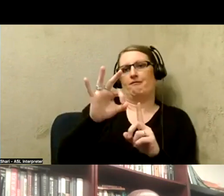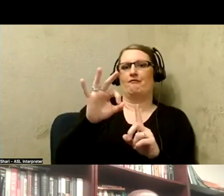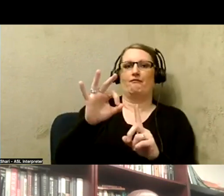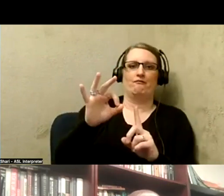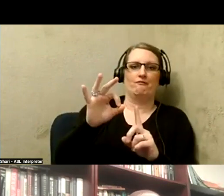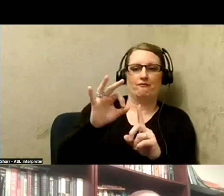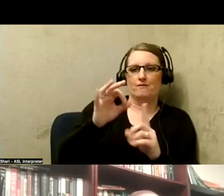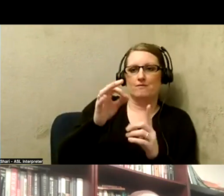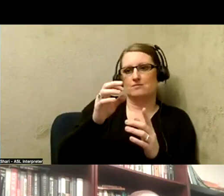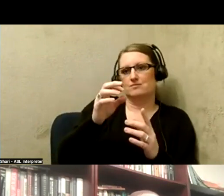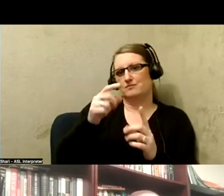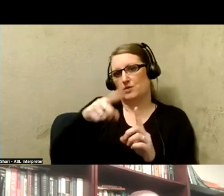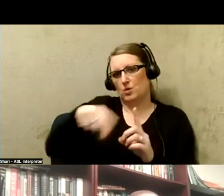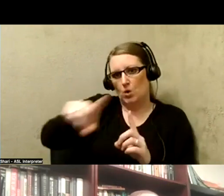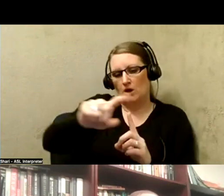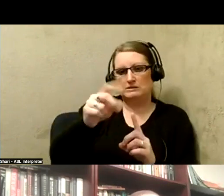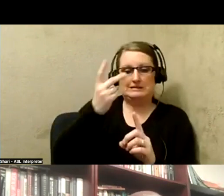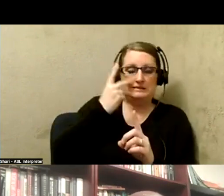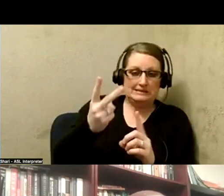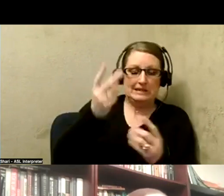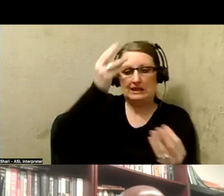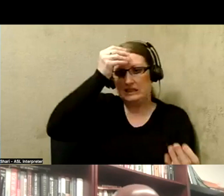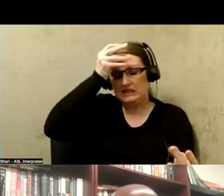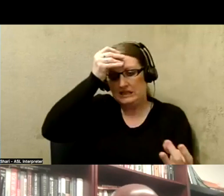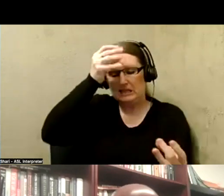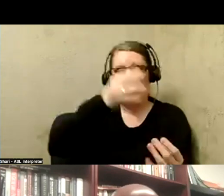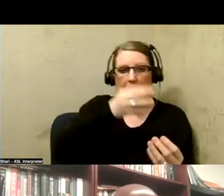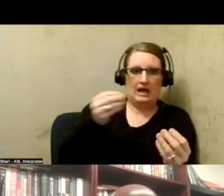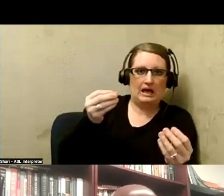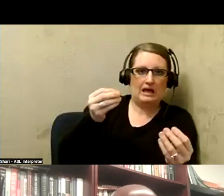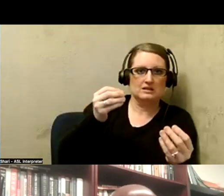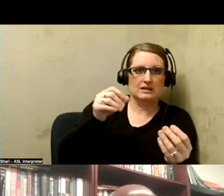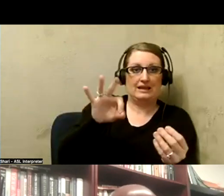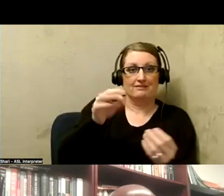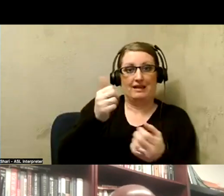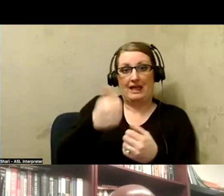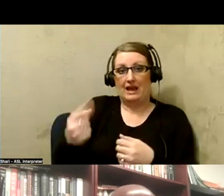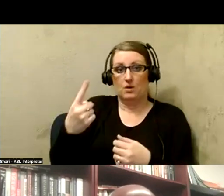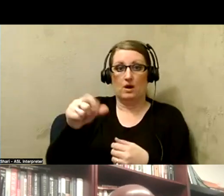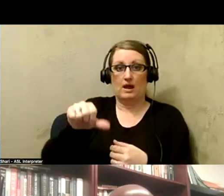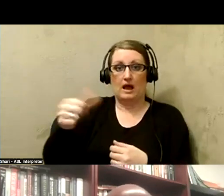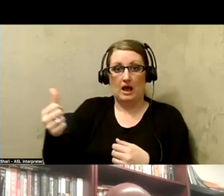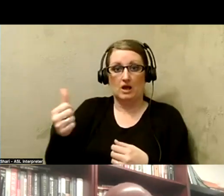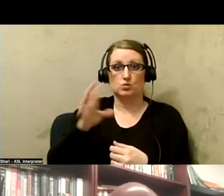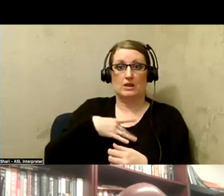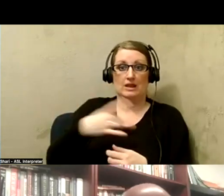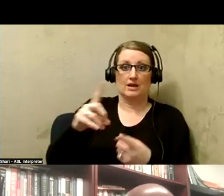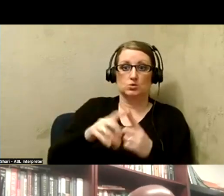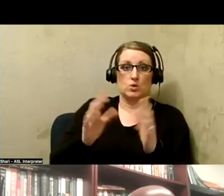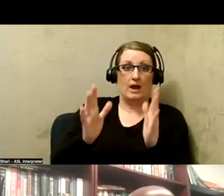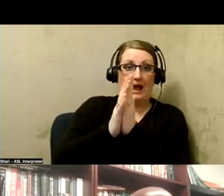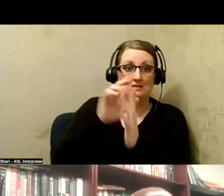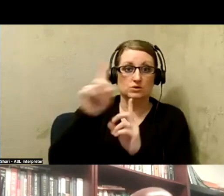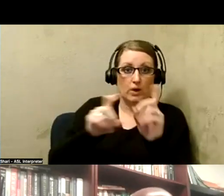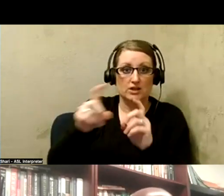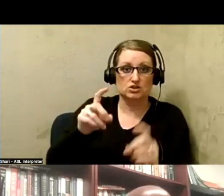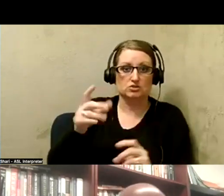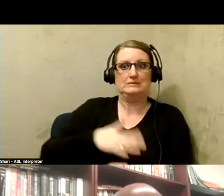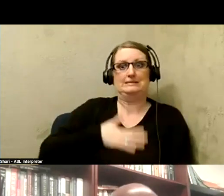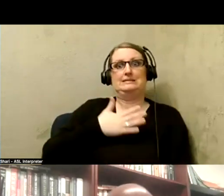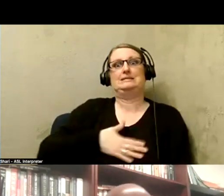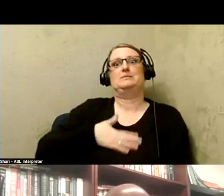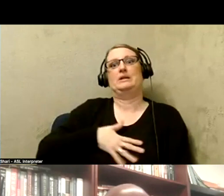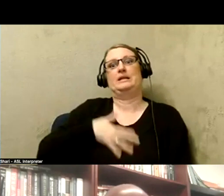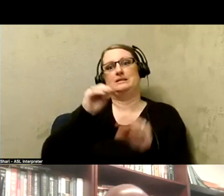what you're seeing and thinking. And also, if anybody else would like to raise questions, feel free to write them in